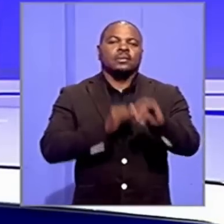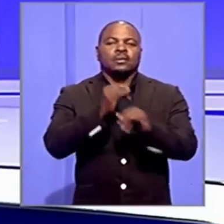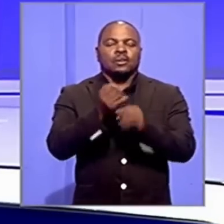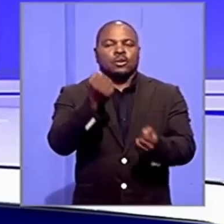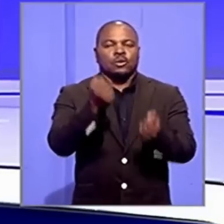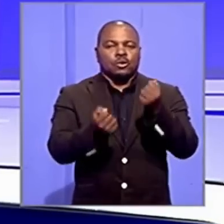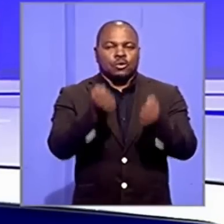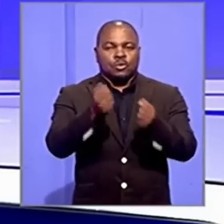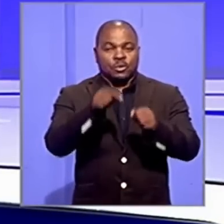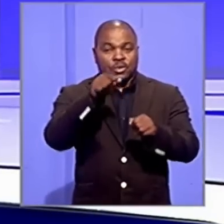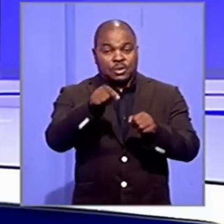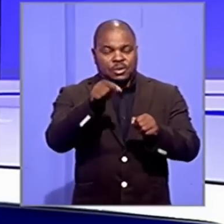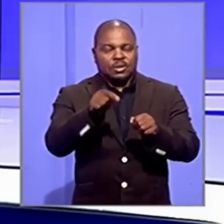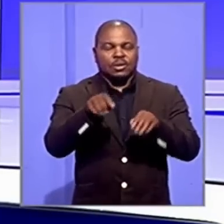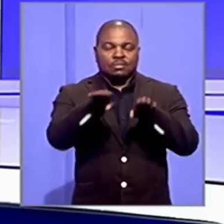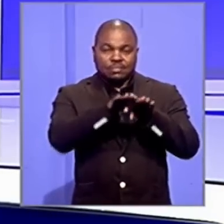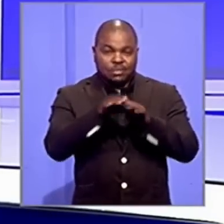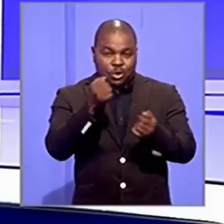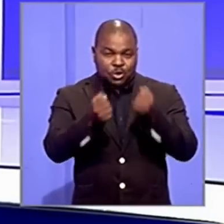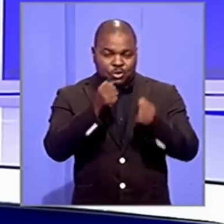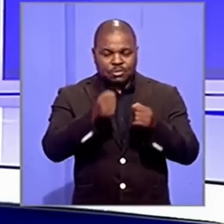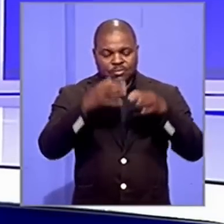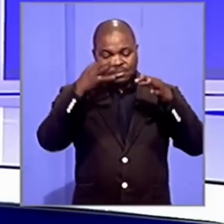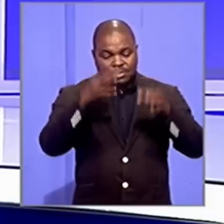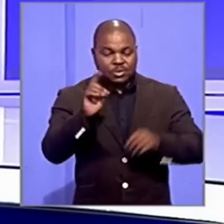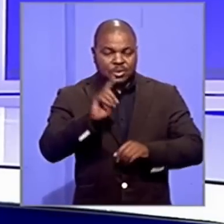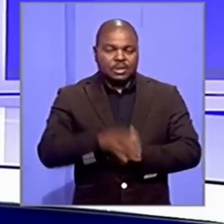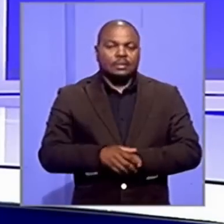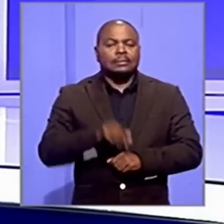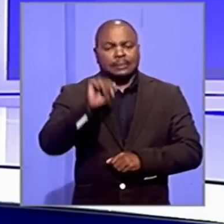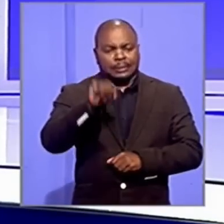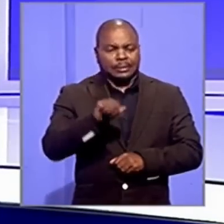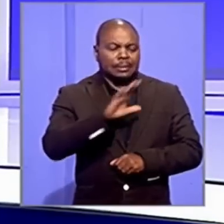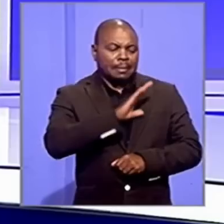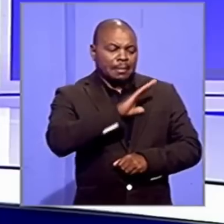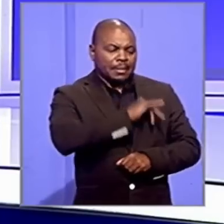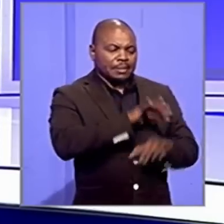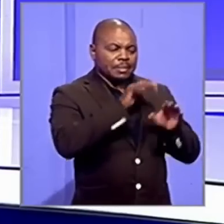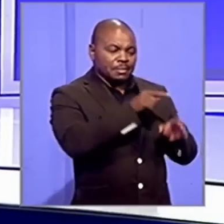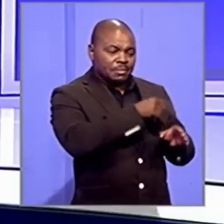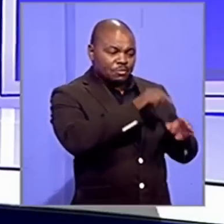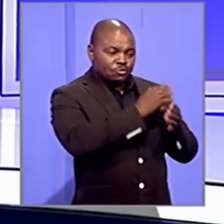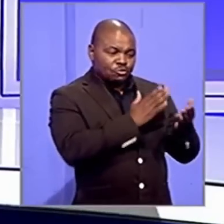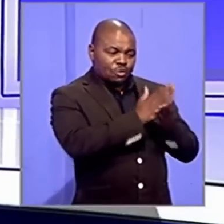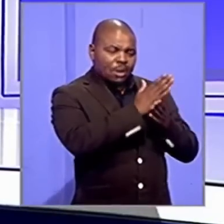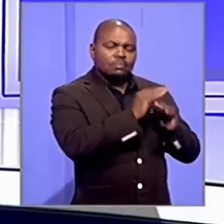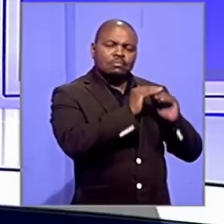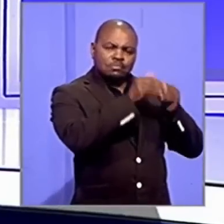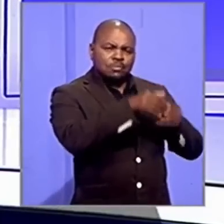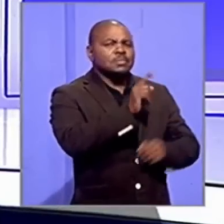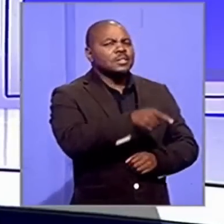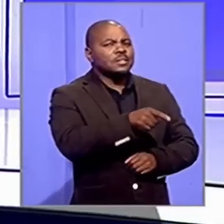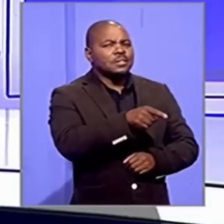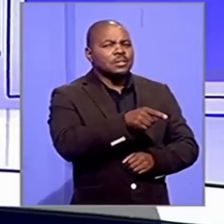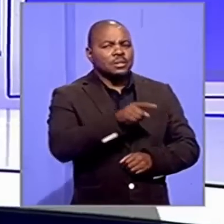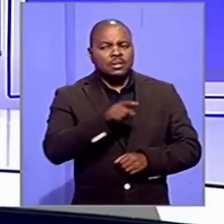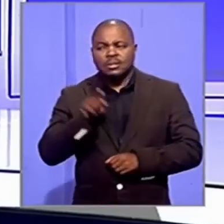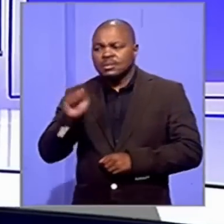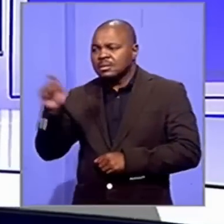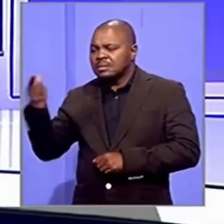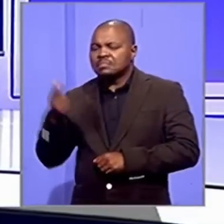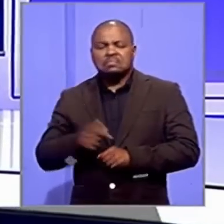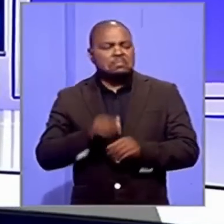ya toka e ahlotše gore e amogetše gore ditokelo tša badudi ba Palestina di swanetše go šireletšwa kgahlanong le